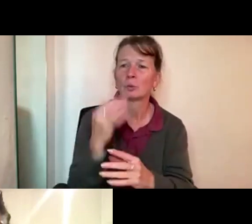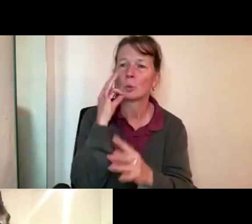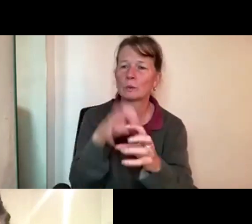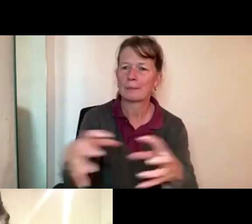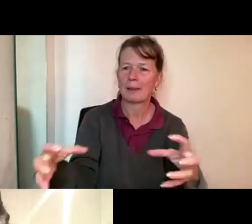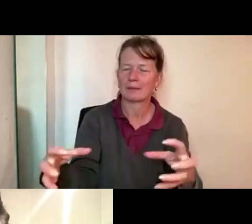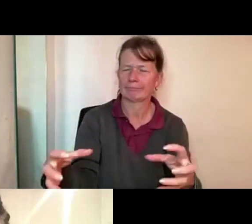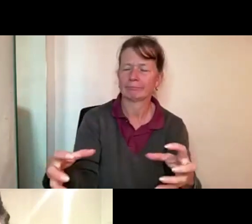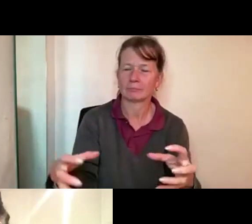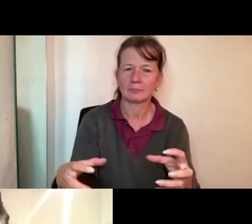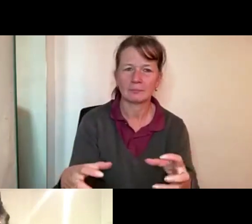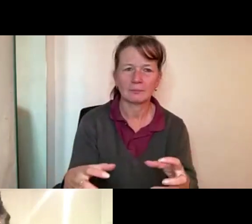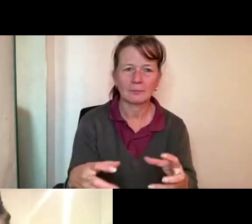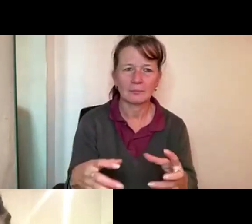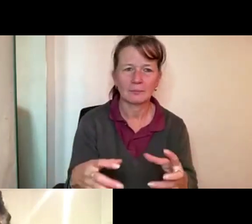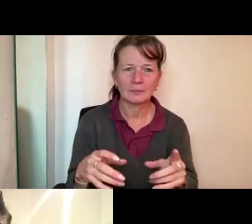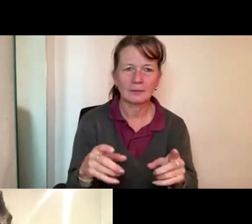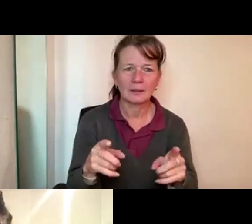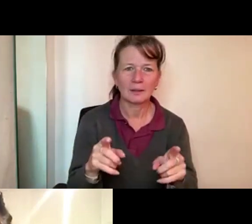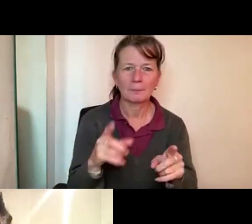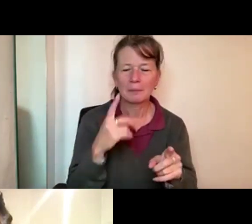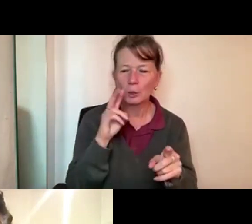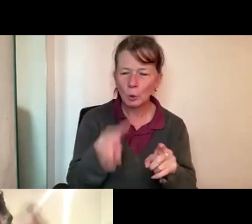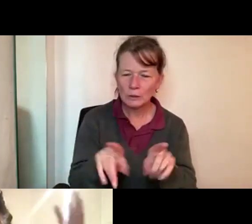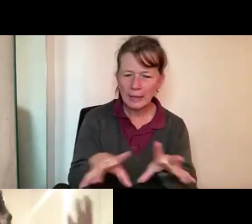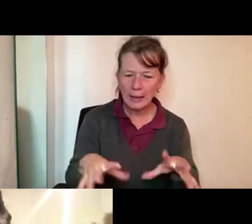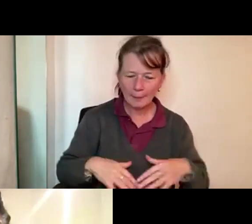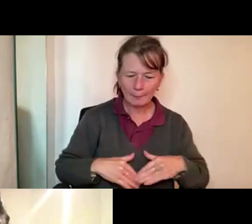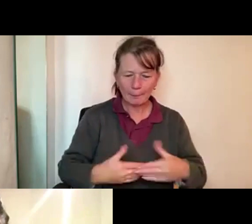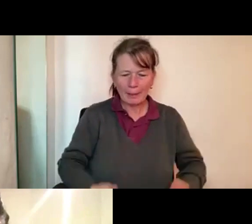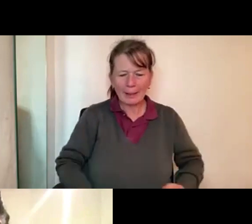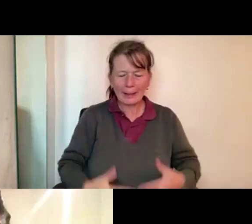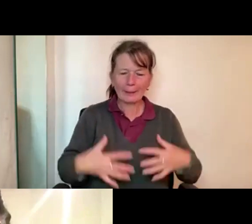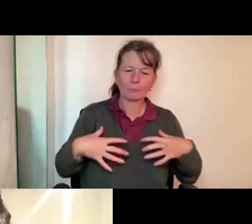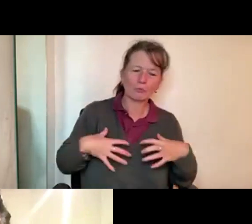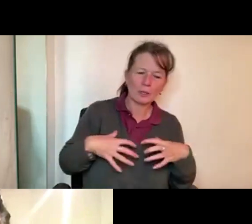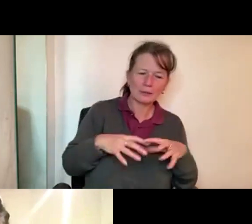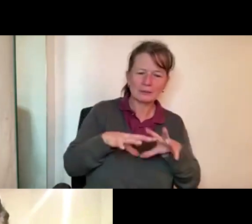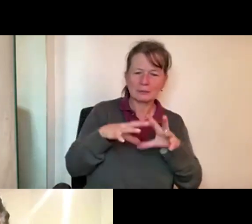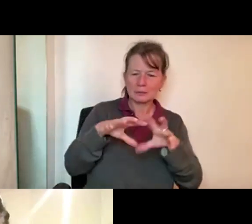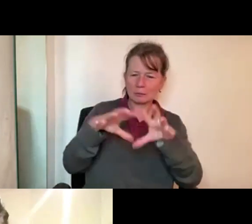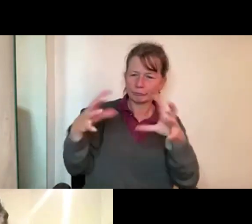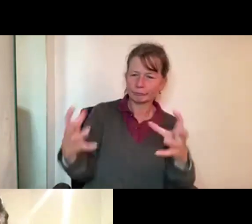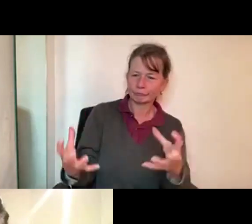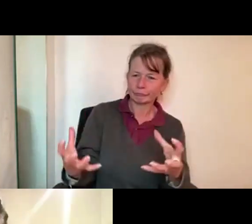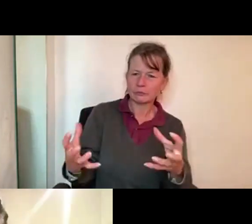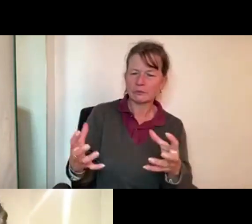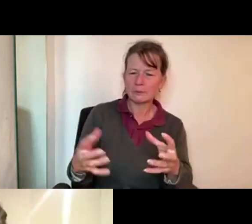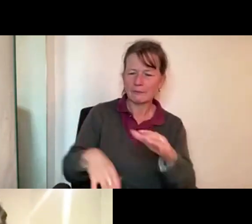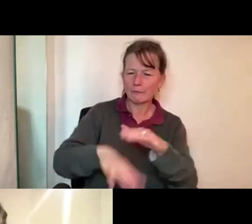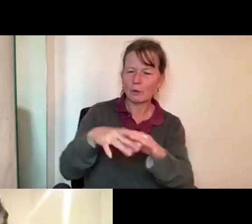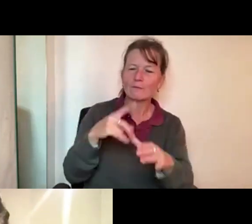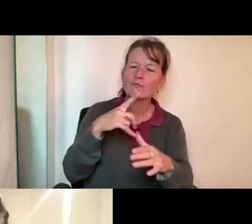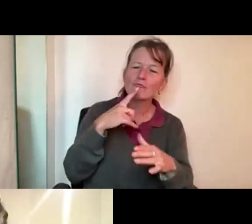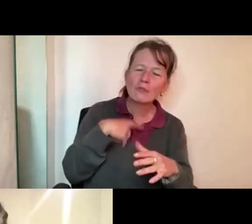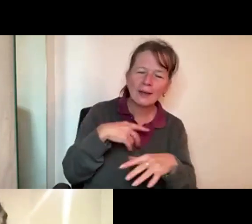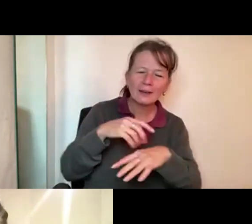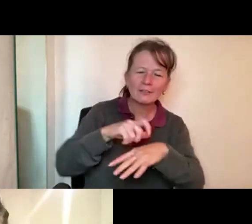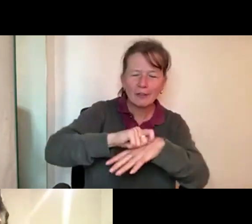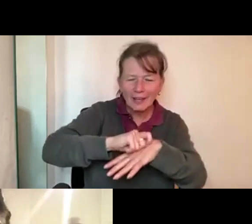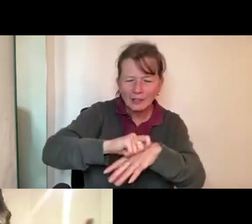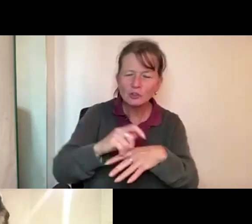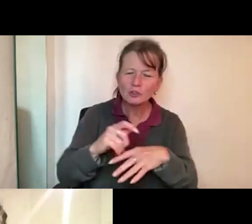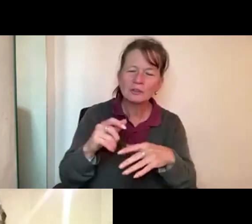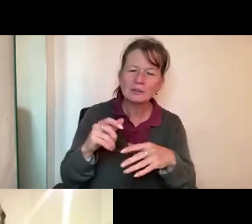belly / breast full of amazing red flesh slash blood